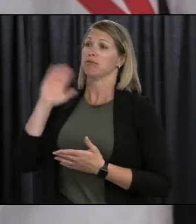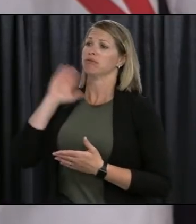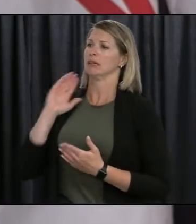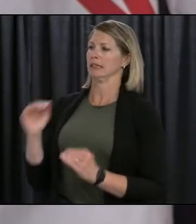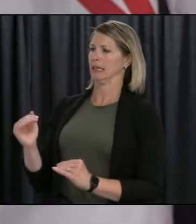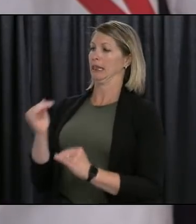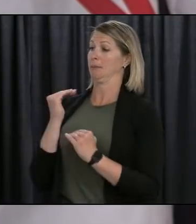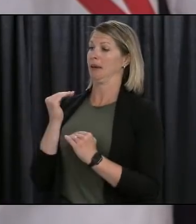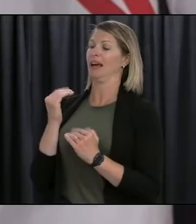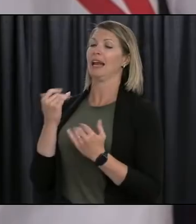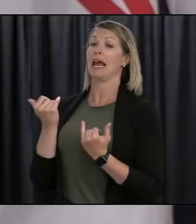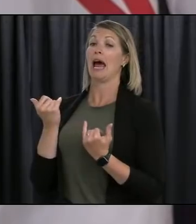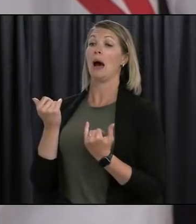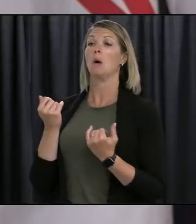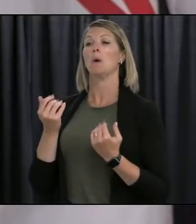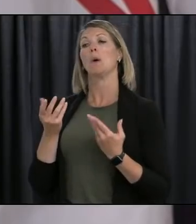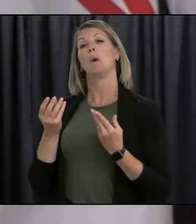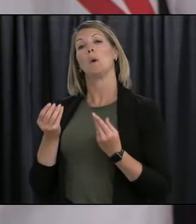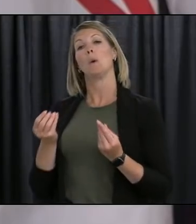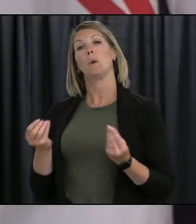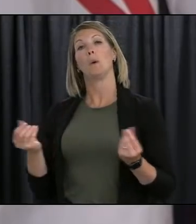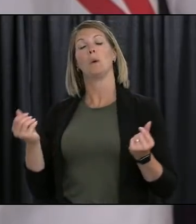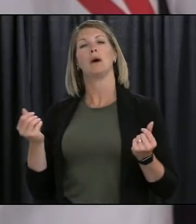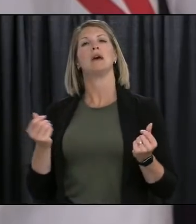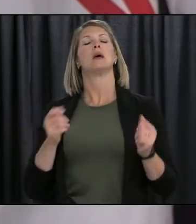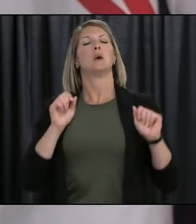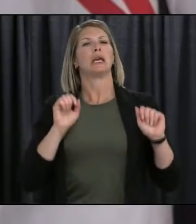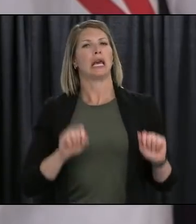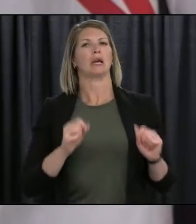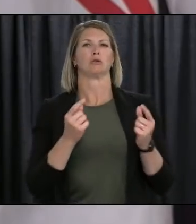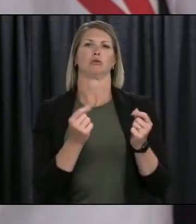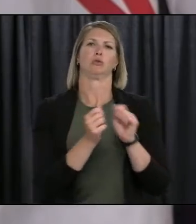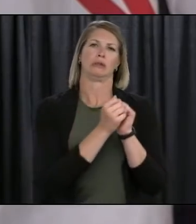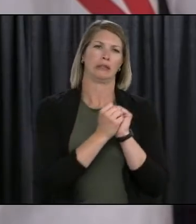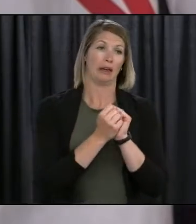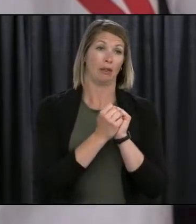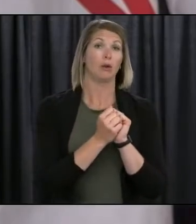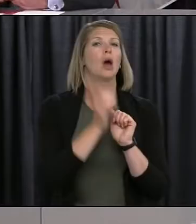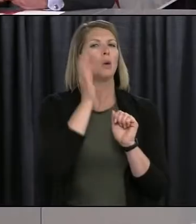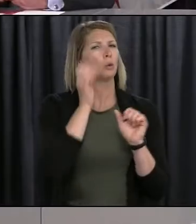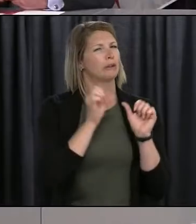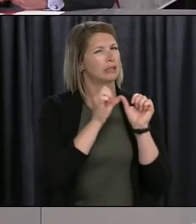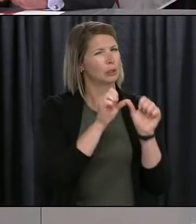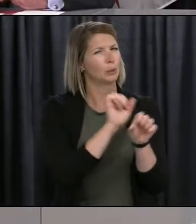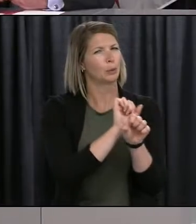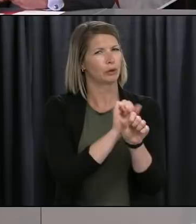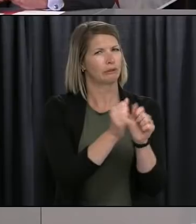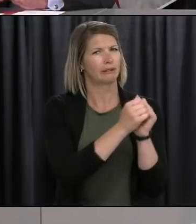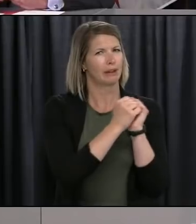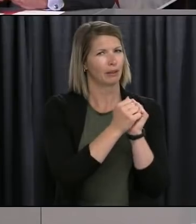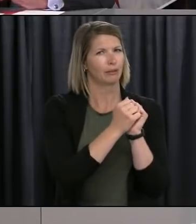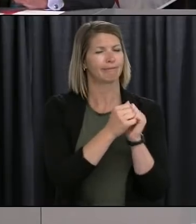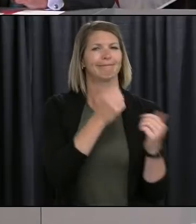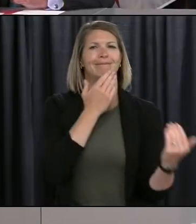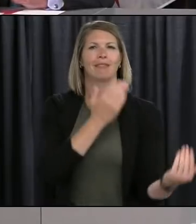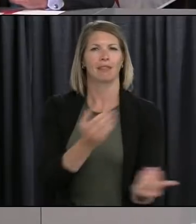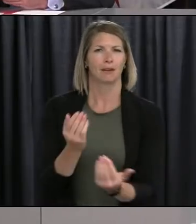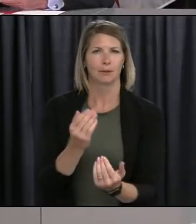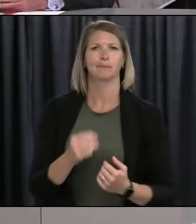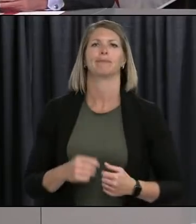another. We can do this, and we will do it together. Thank you. Well, thank you, Dr.